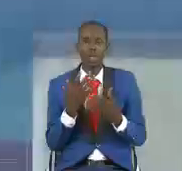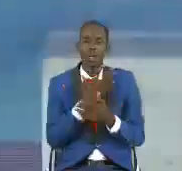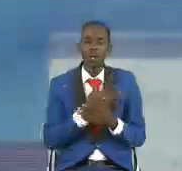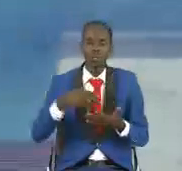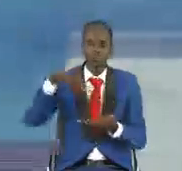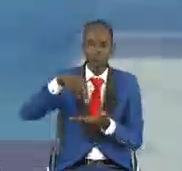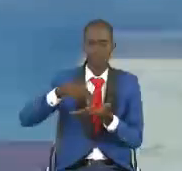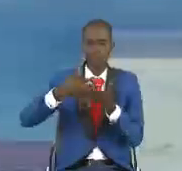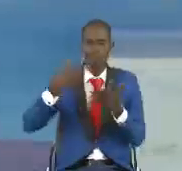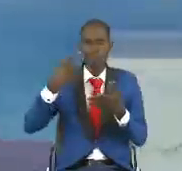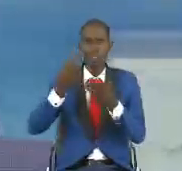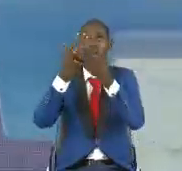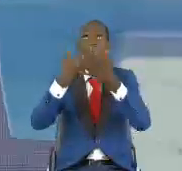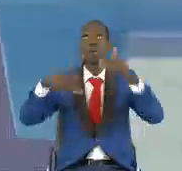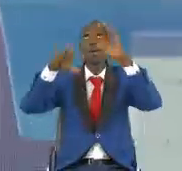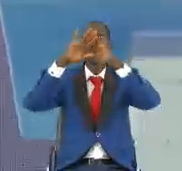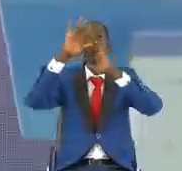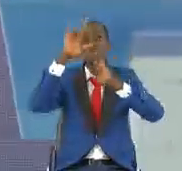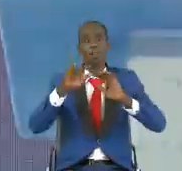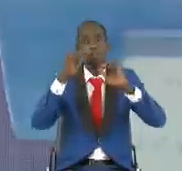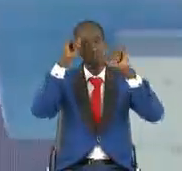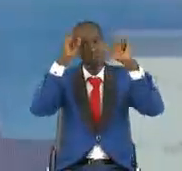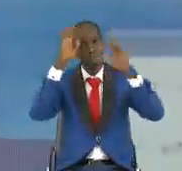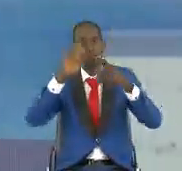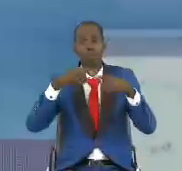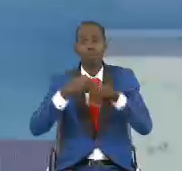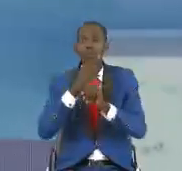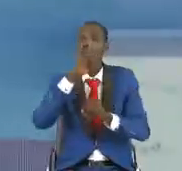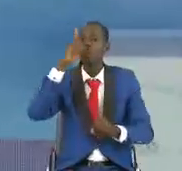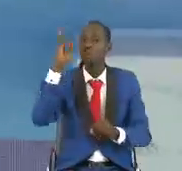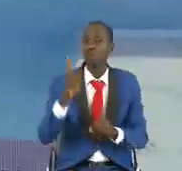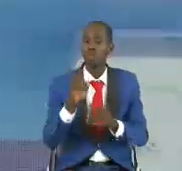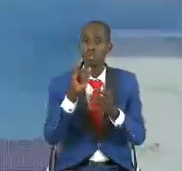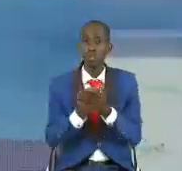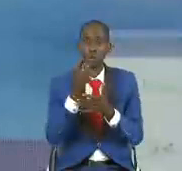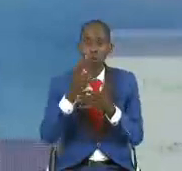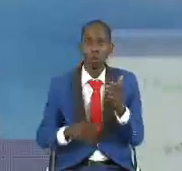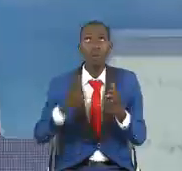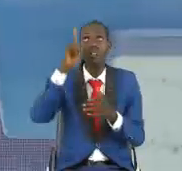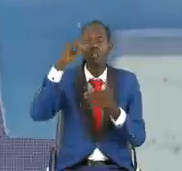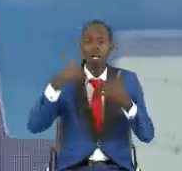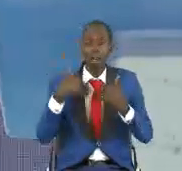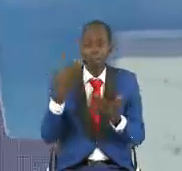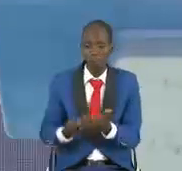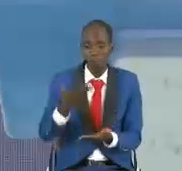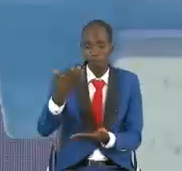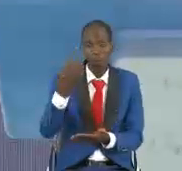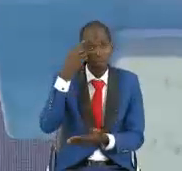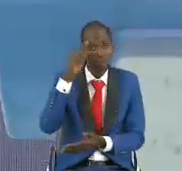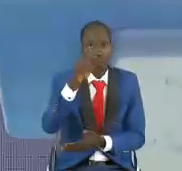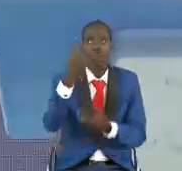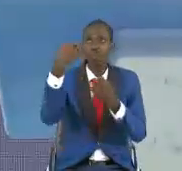Heavenly Father to make sure that what he has purchased for you comes to you